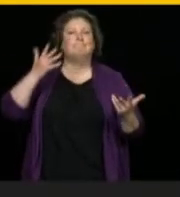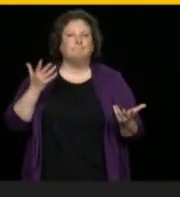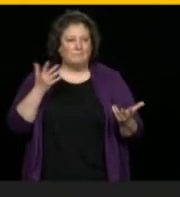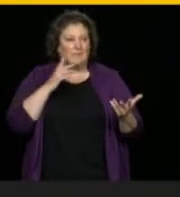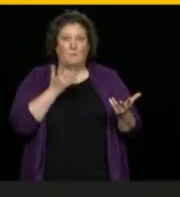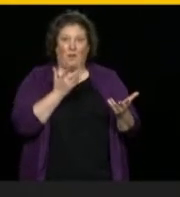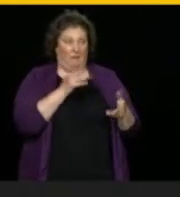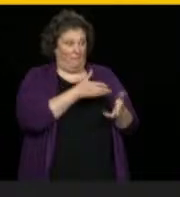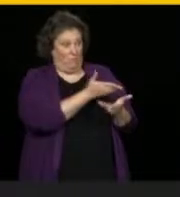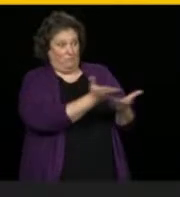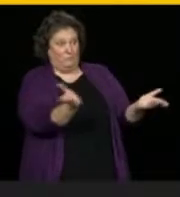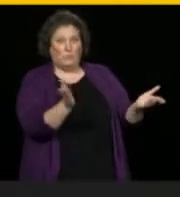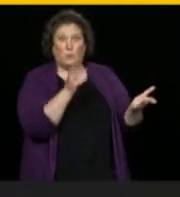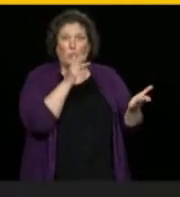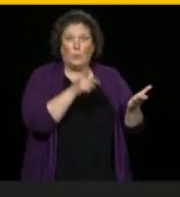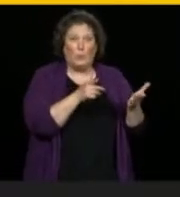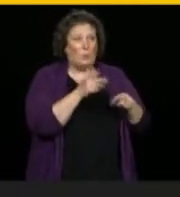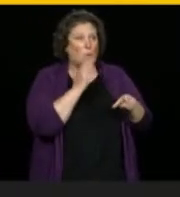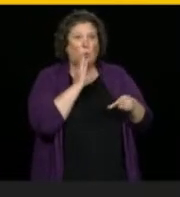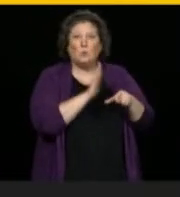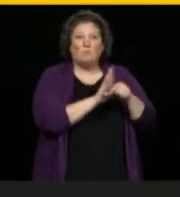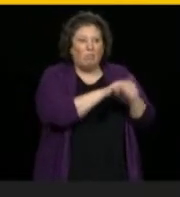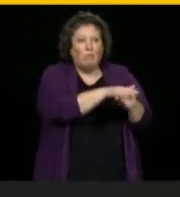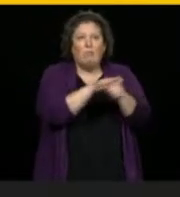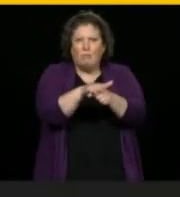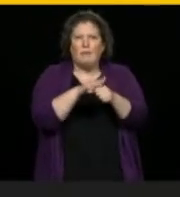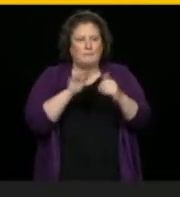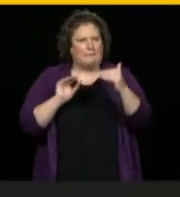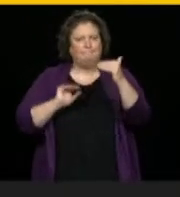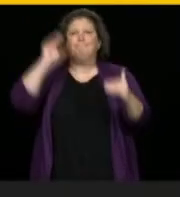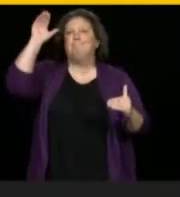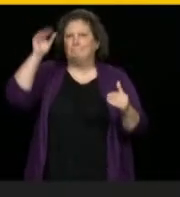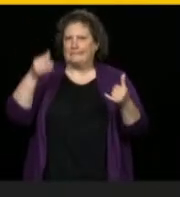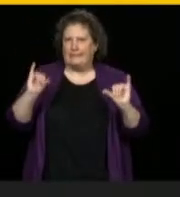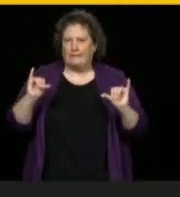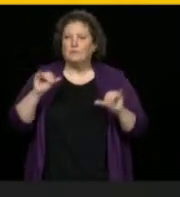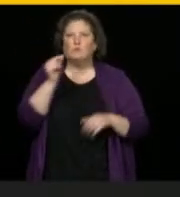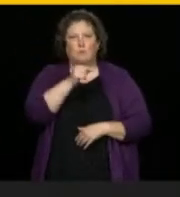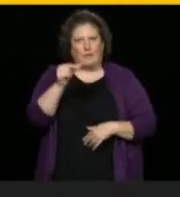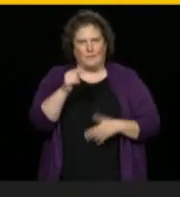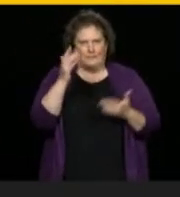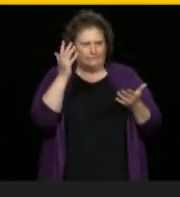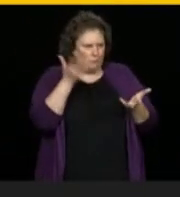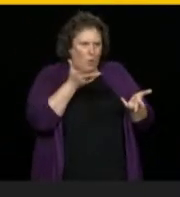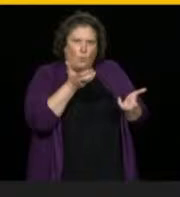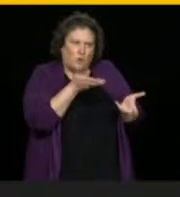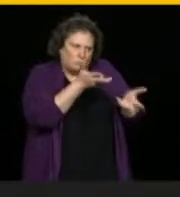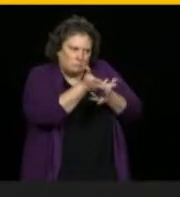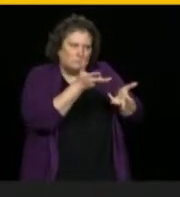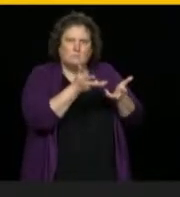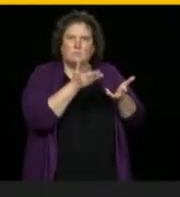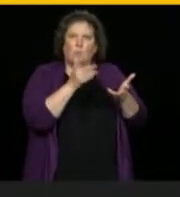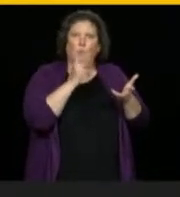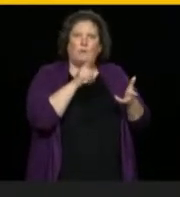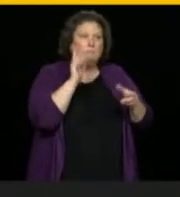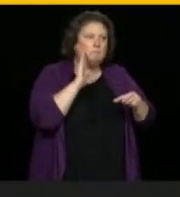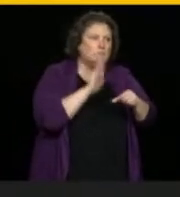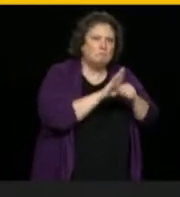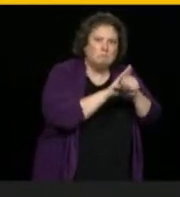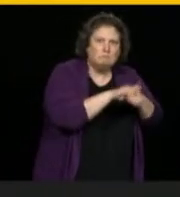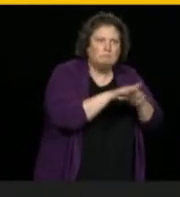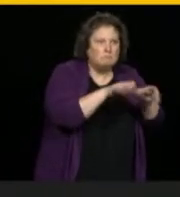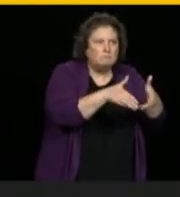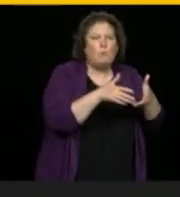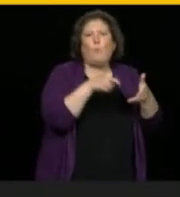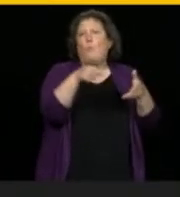Our government pledged to work with racialized communities and Indigenous peoples to address systemic racism. Over the